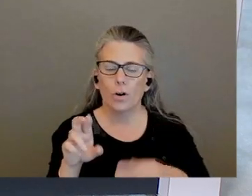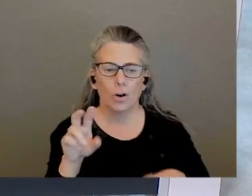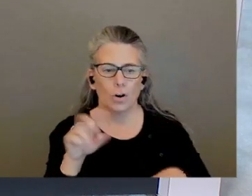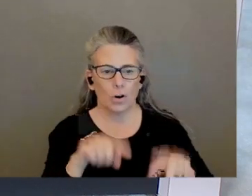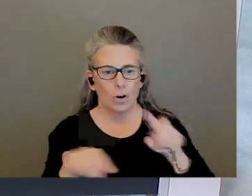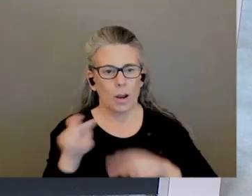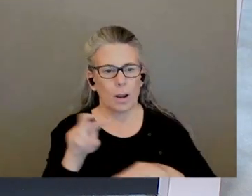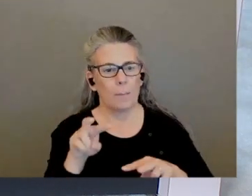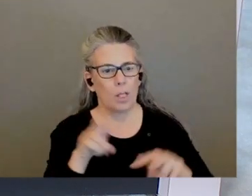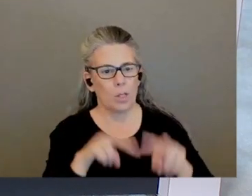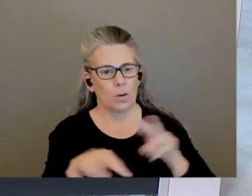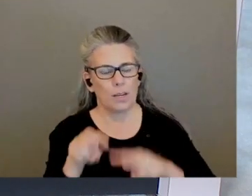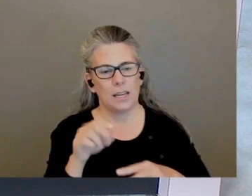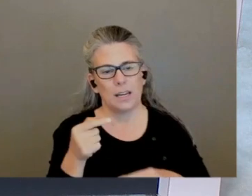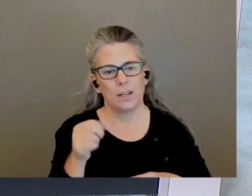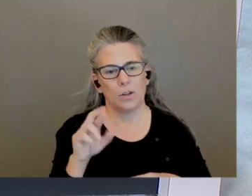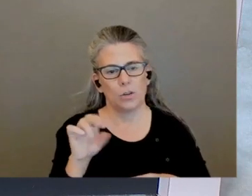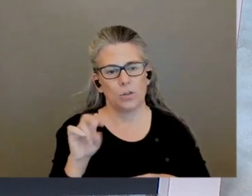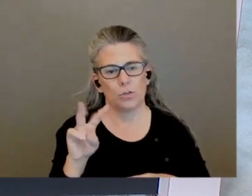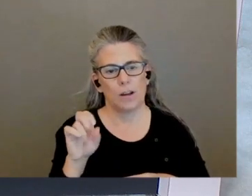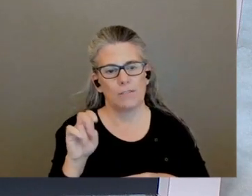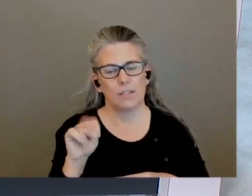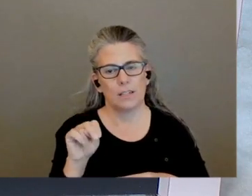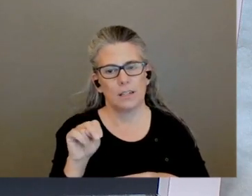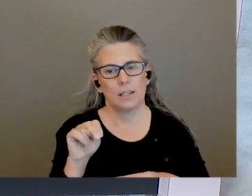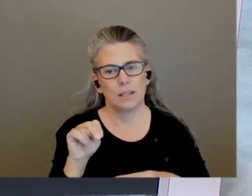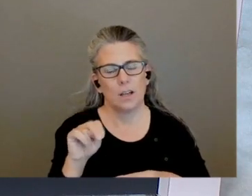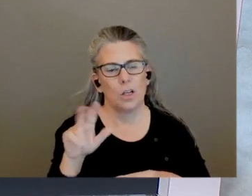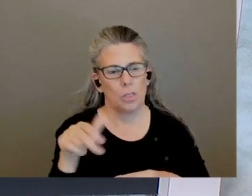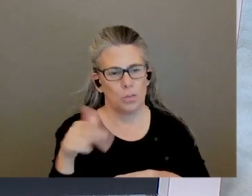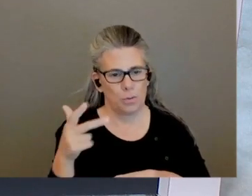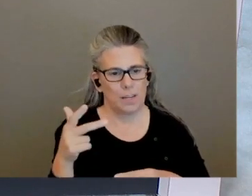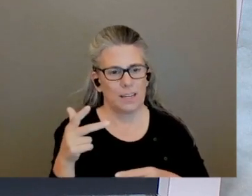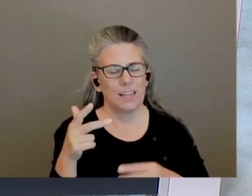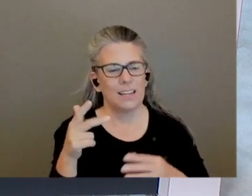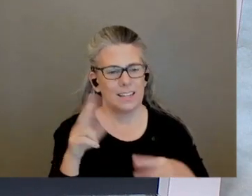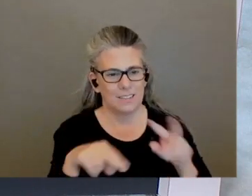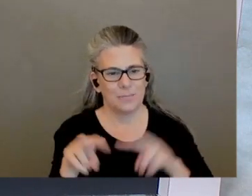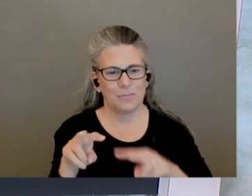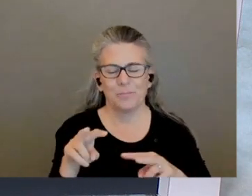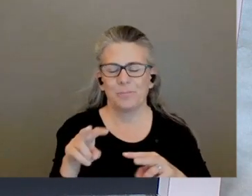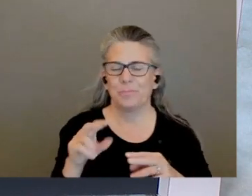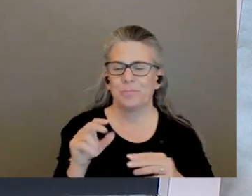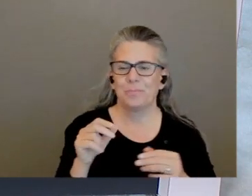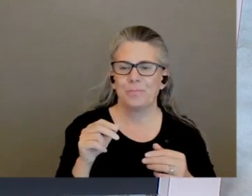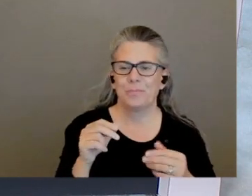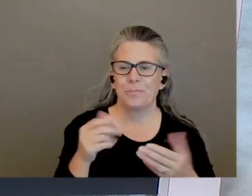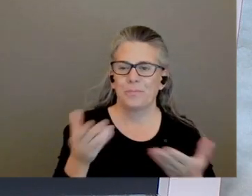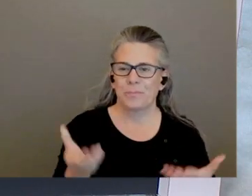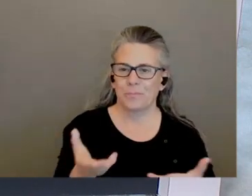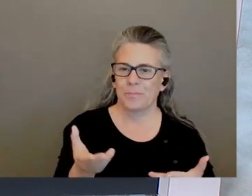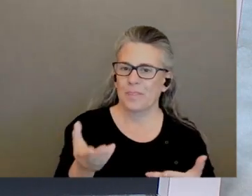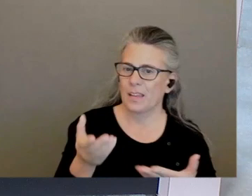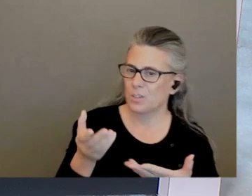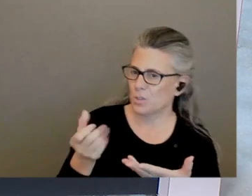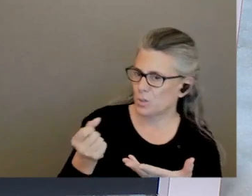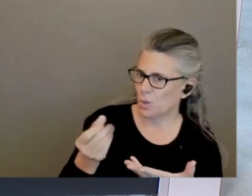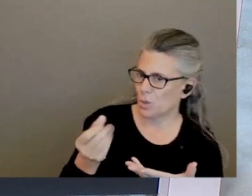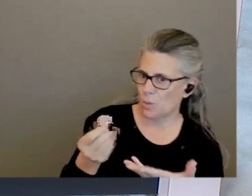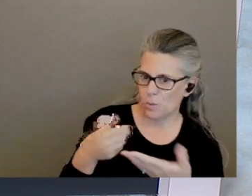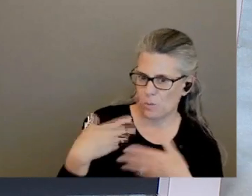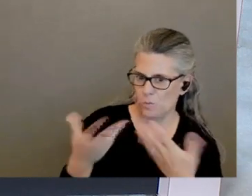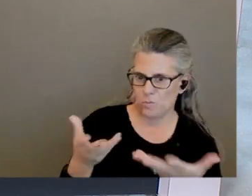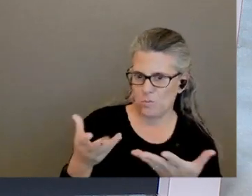instances. And so obviously Graviton3. Excellent. So tell us high level, what launched? Graviton3, it's the